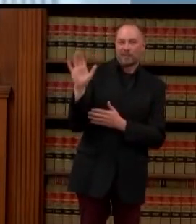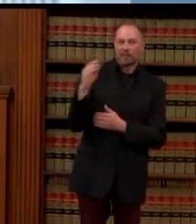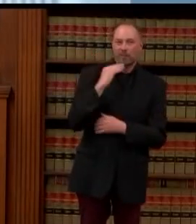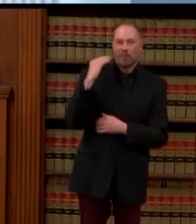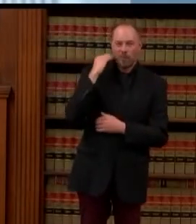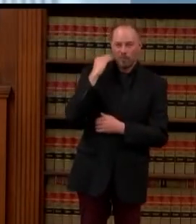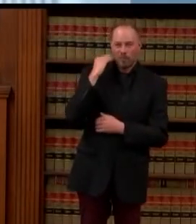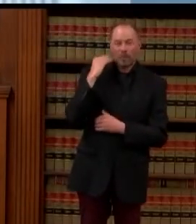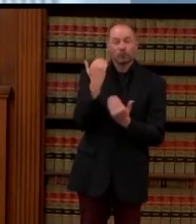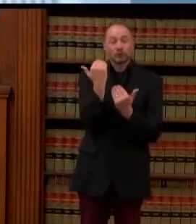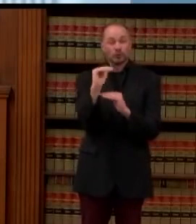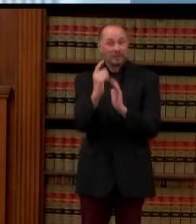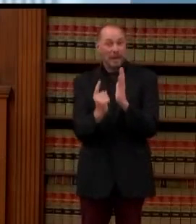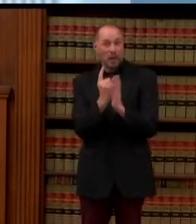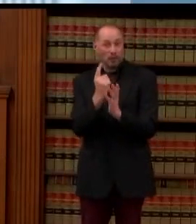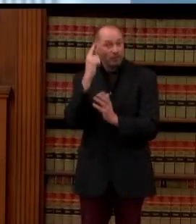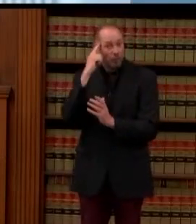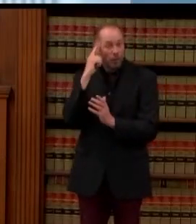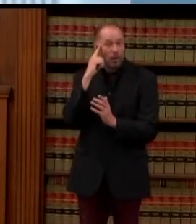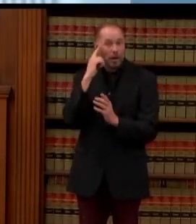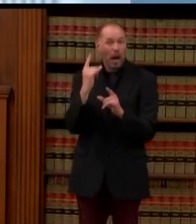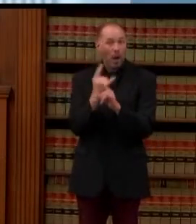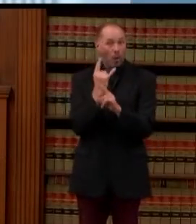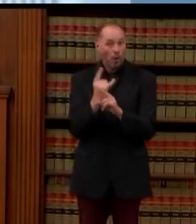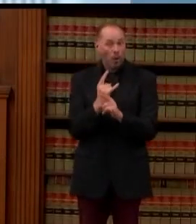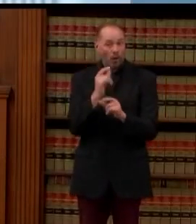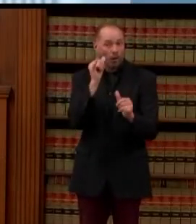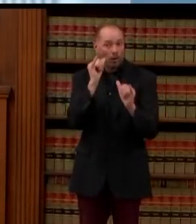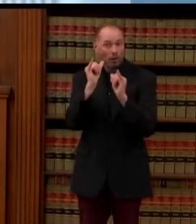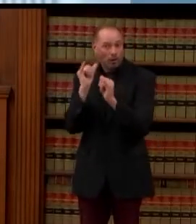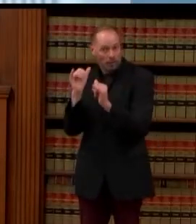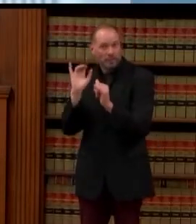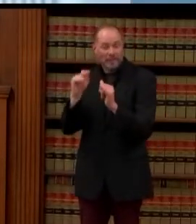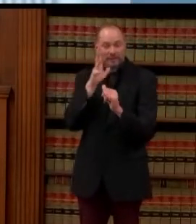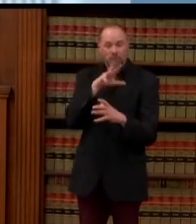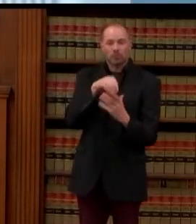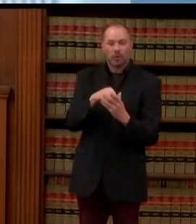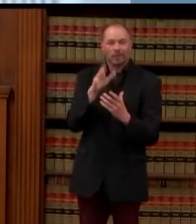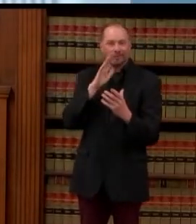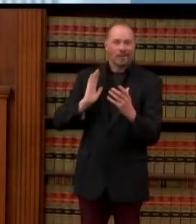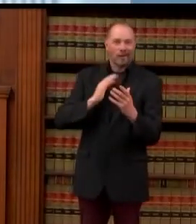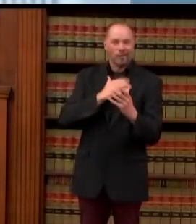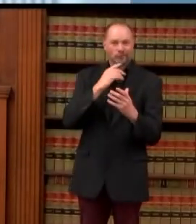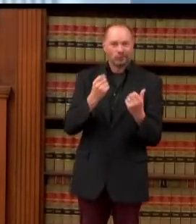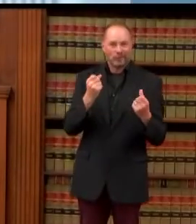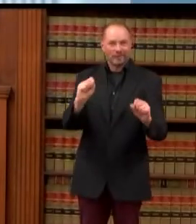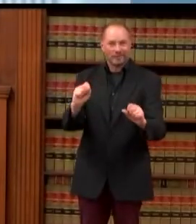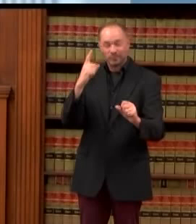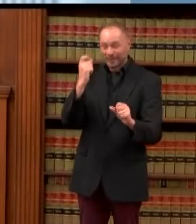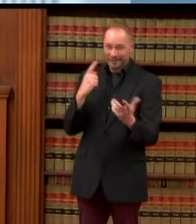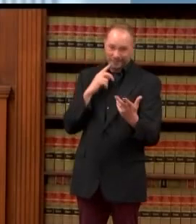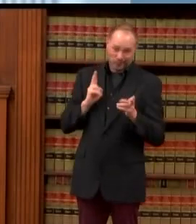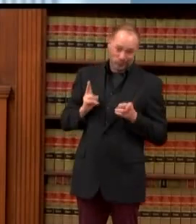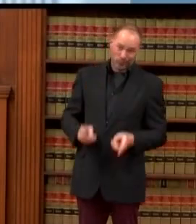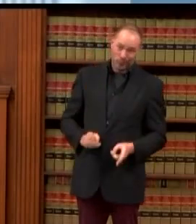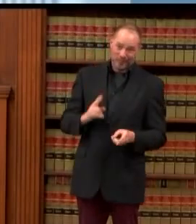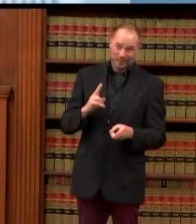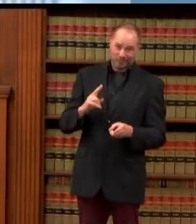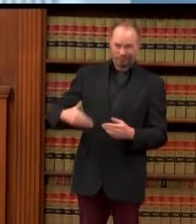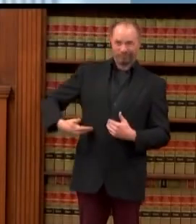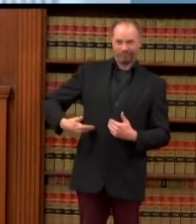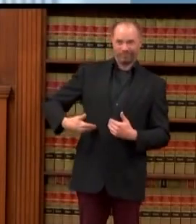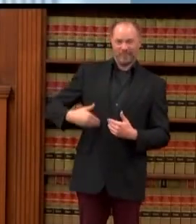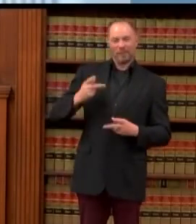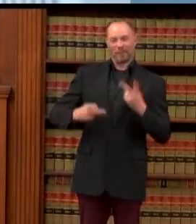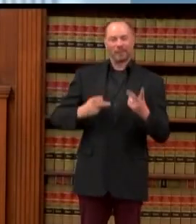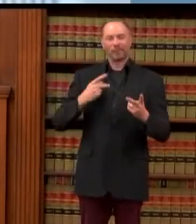where alcohol can be consumed is another part of the overall strategy, since human nature being what it is, people become